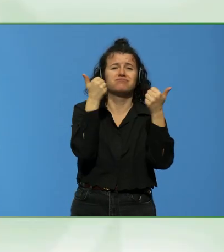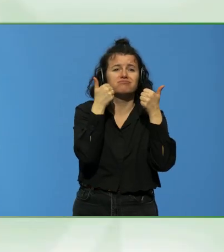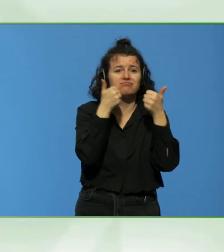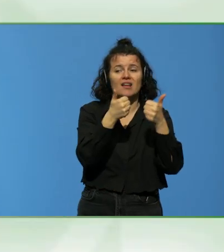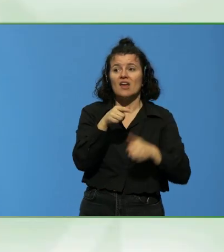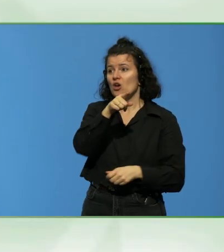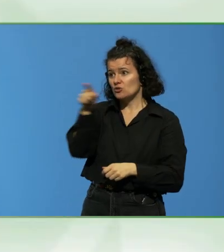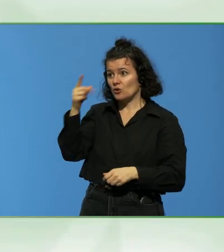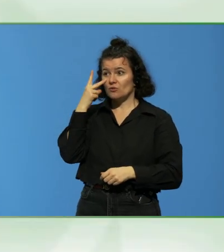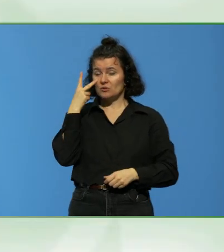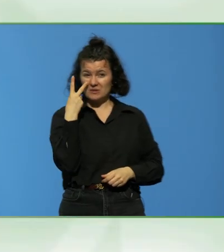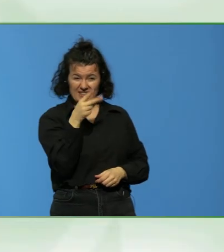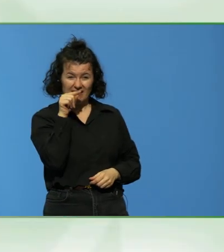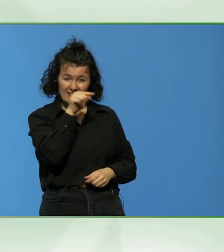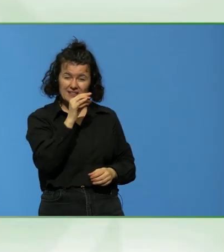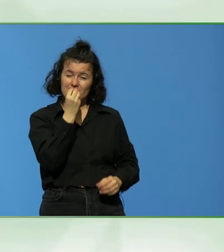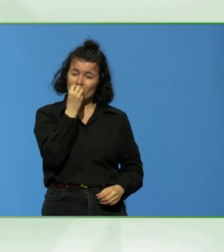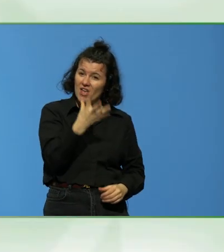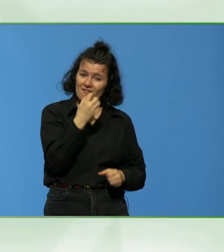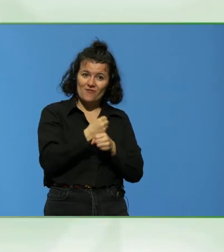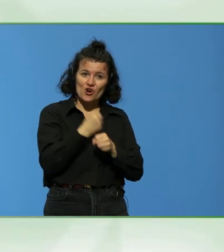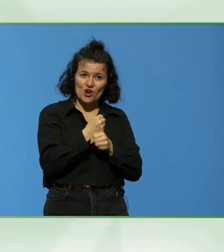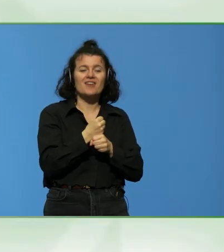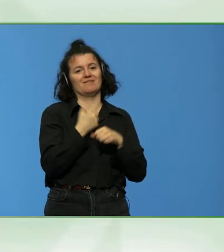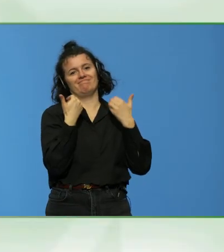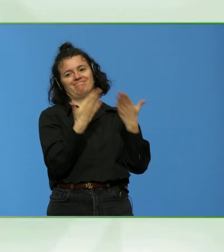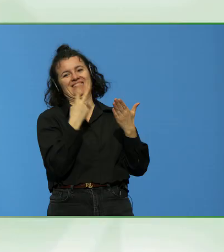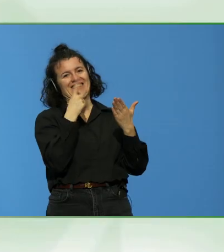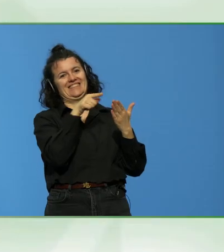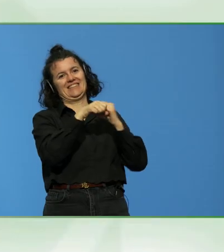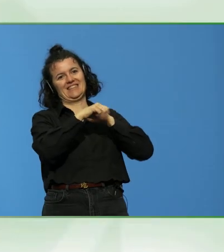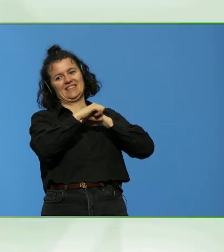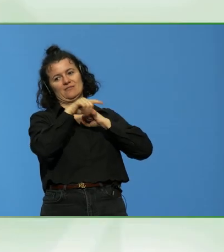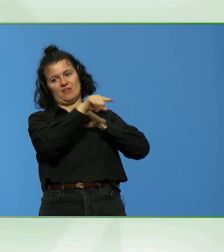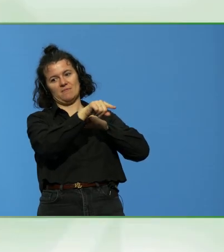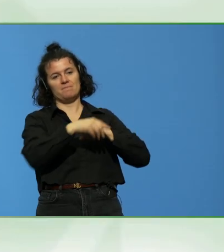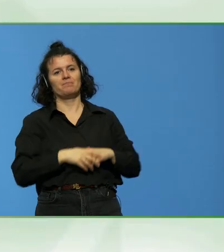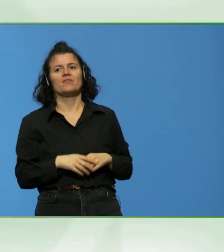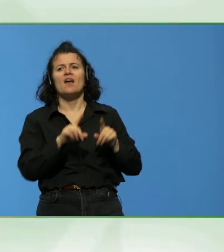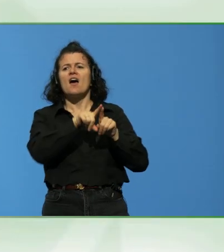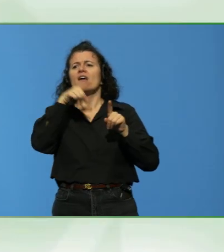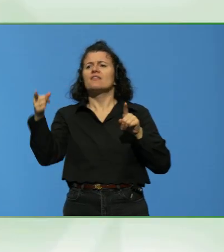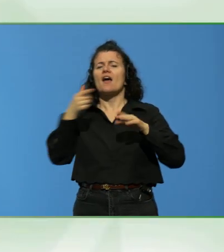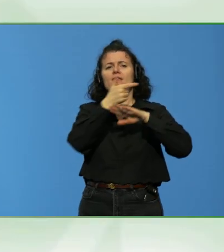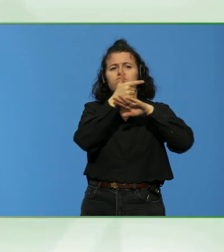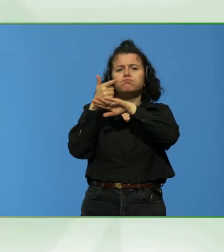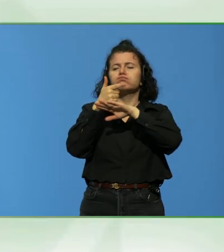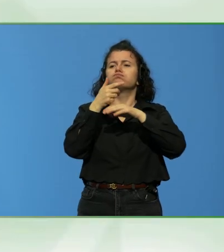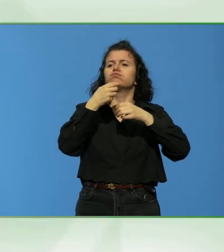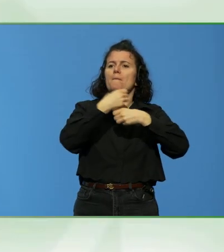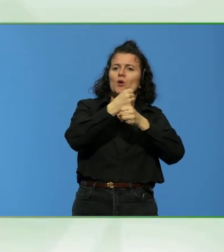amazing award-winning work. And then to the second question about accreditations, I think they can be helpful to